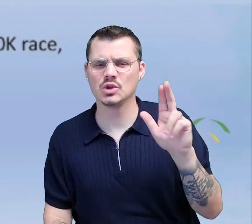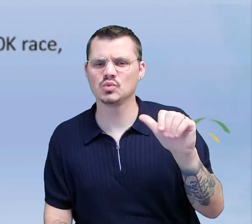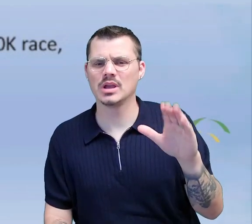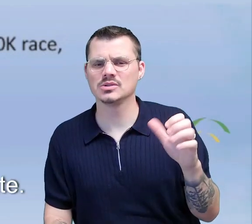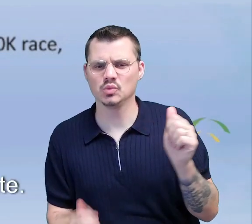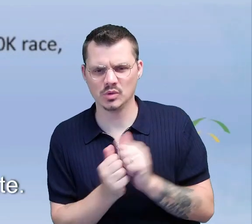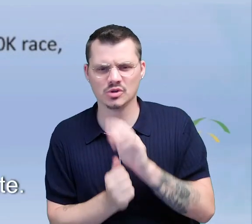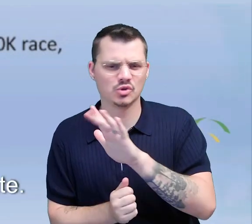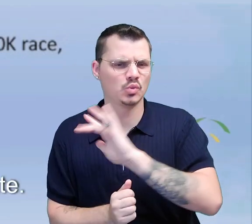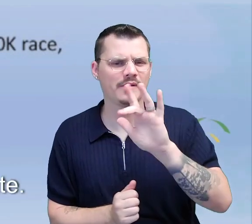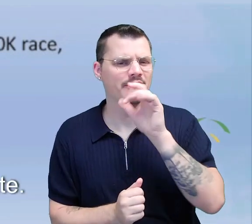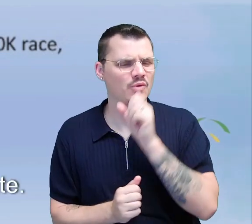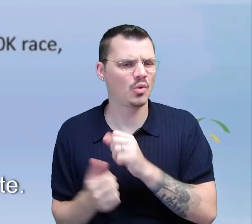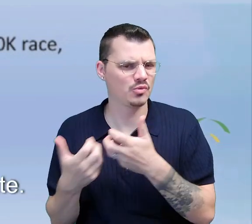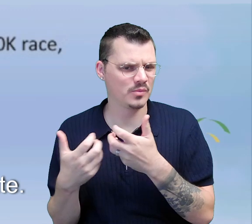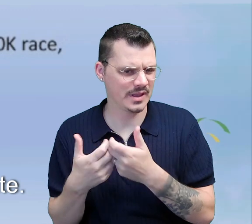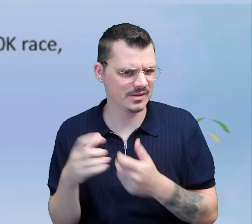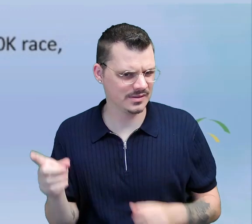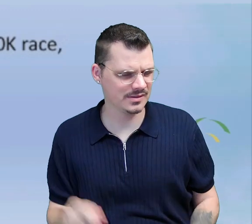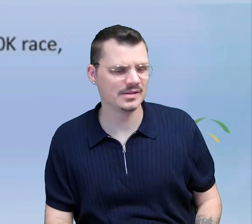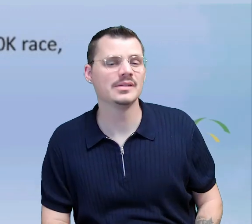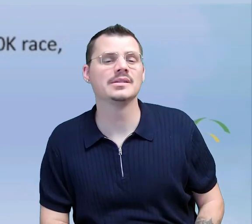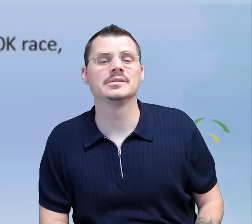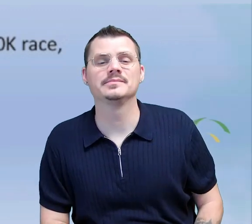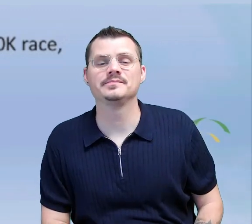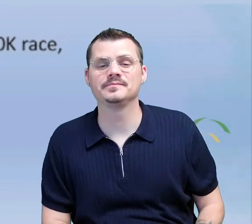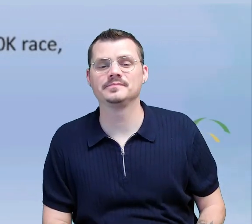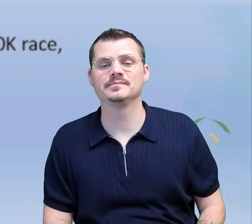race alongside her 25-year-old housemate.